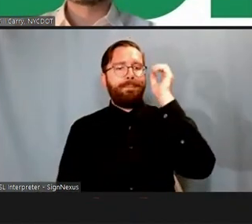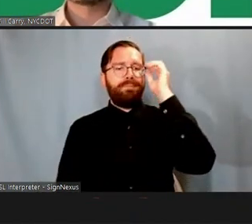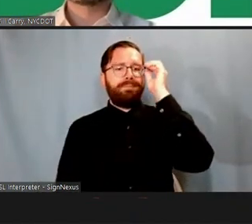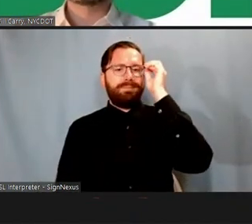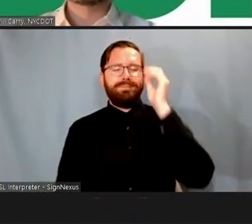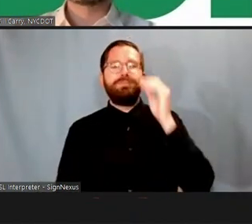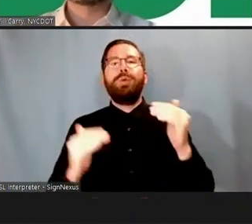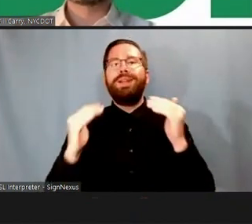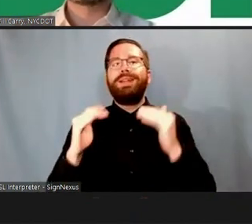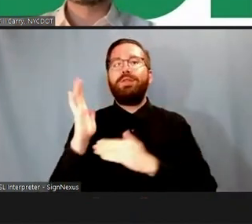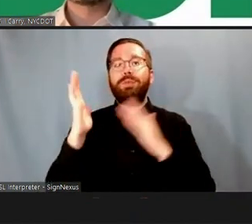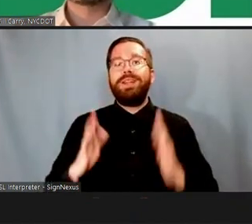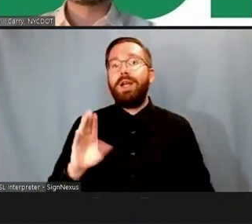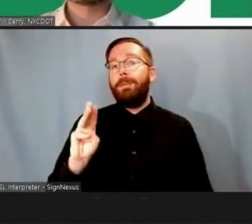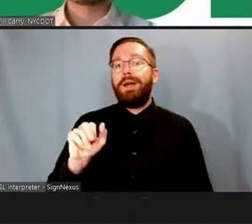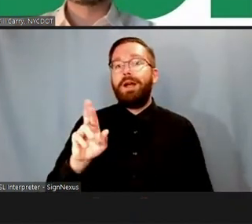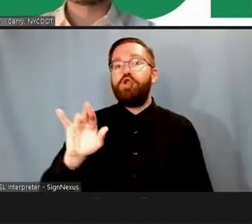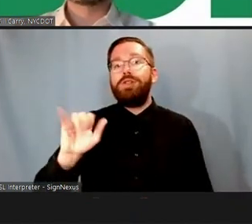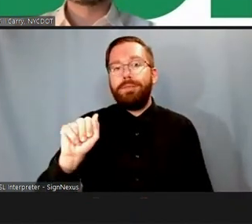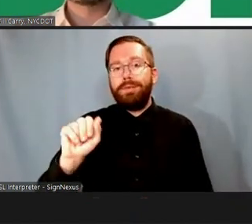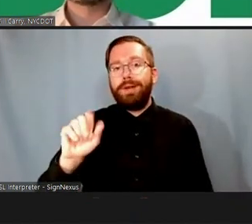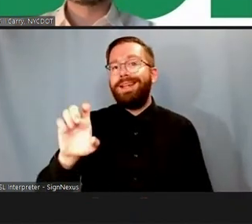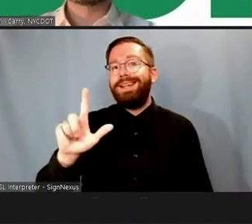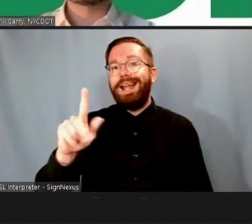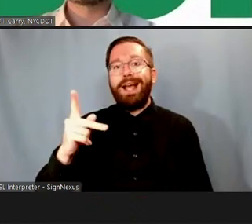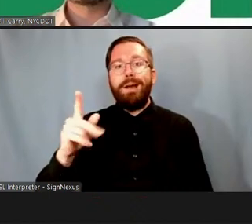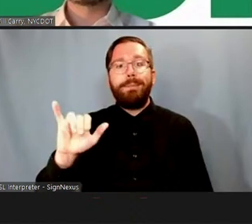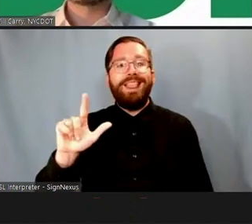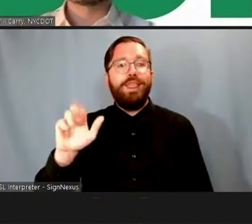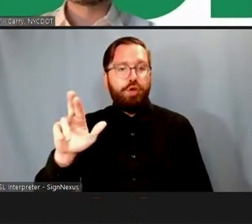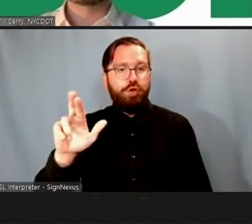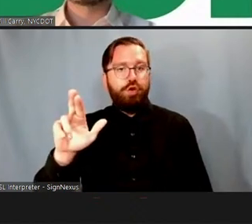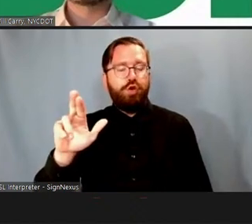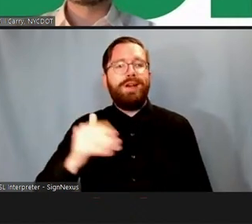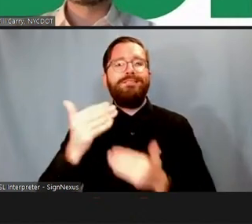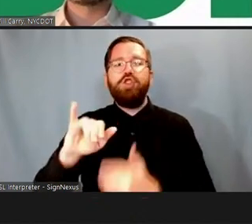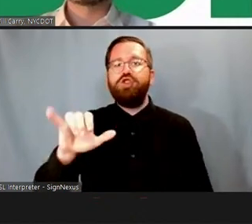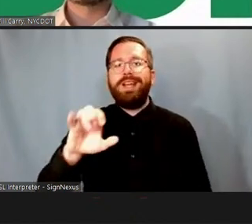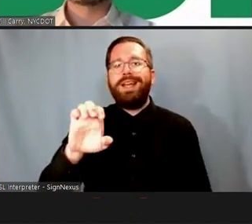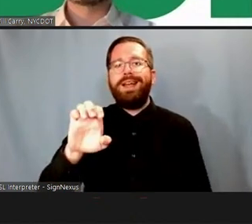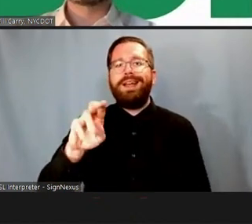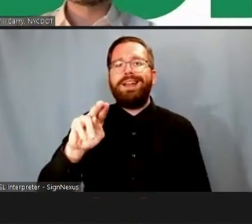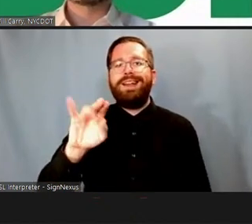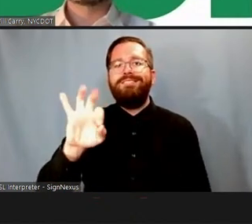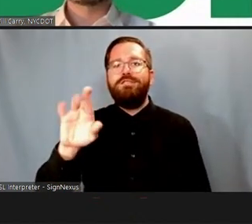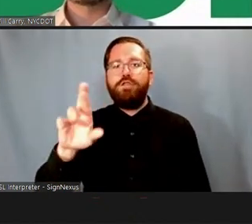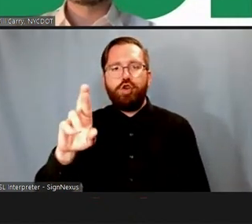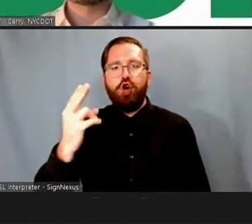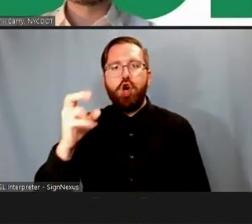our next speaker is maria del pilar followed by jennifer jennifer harvey